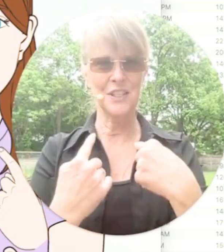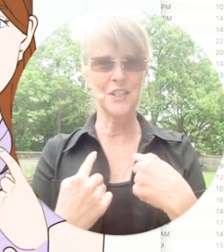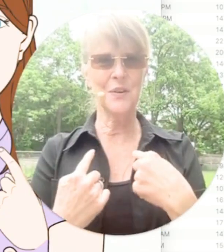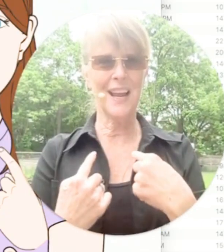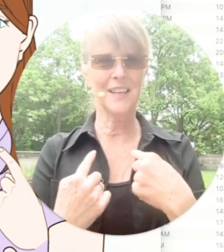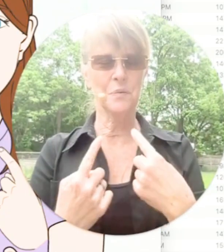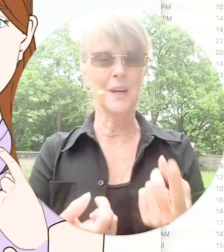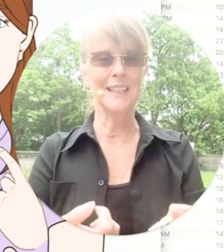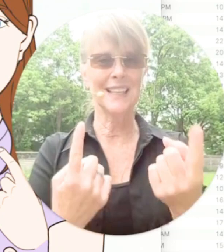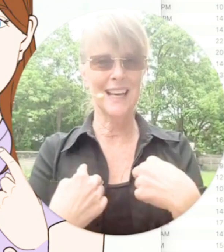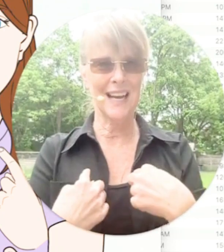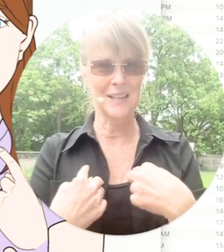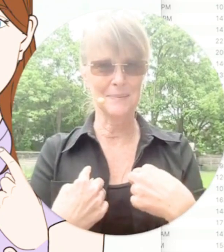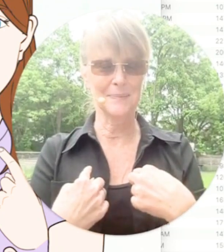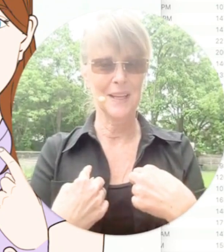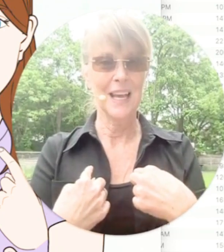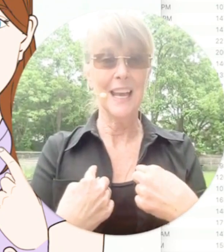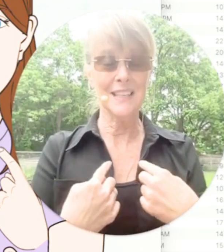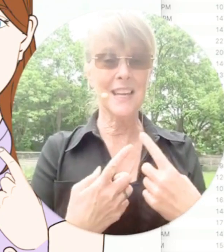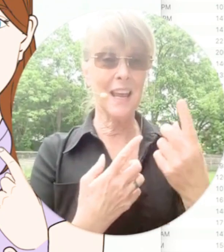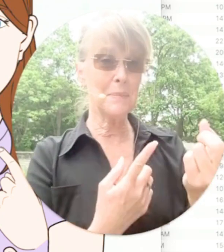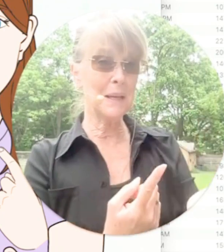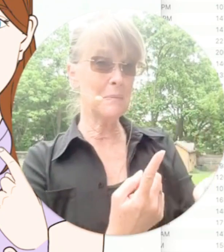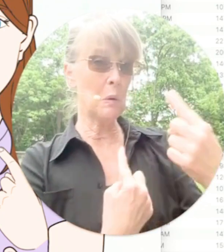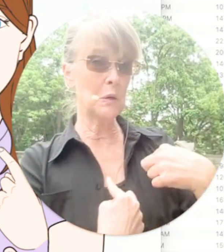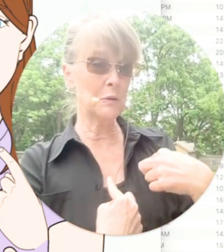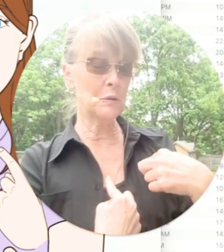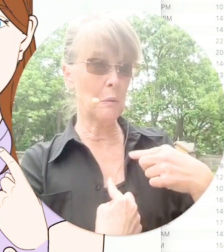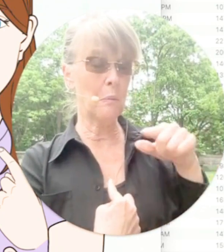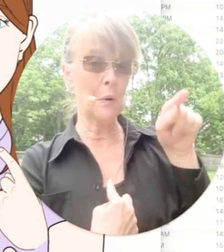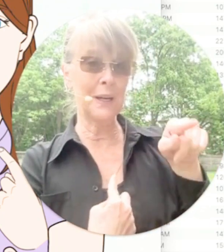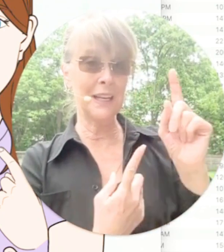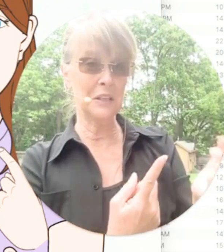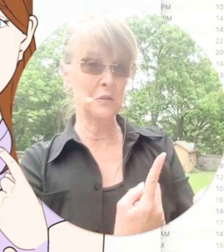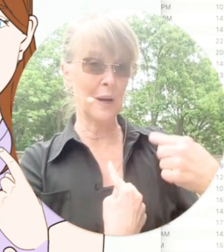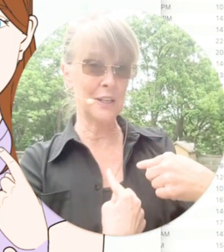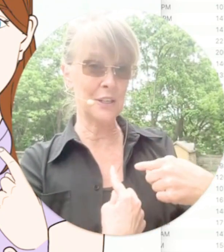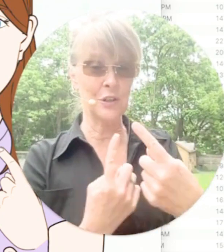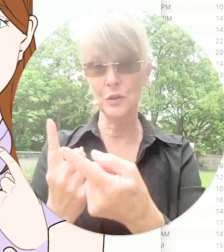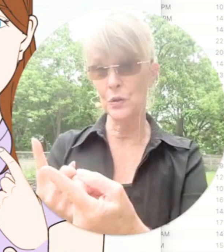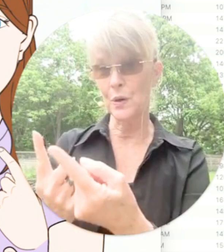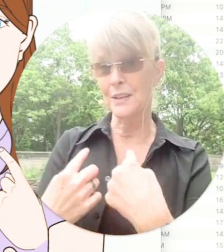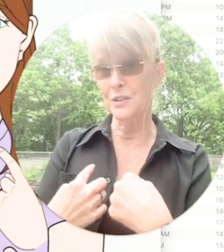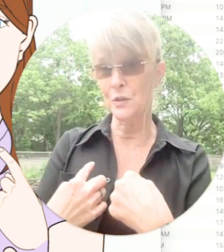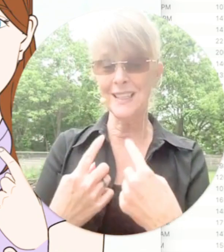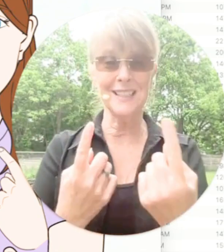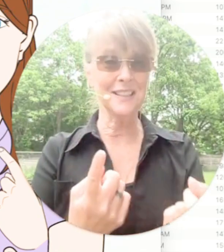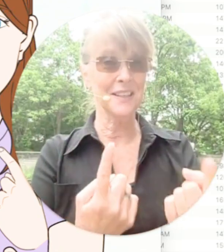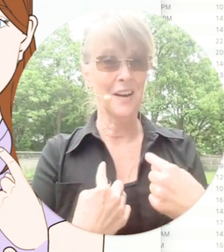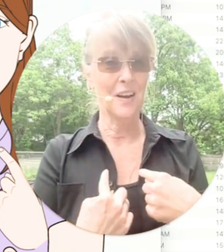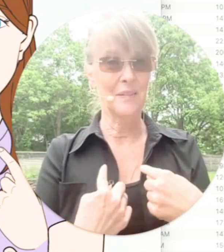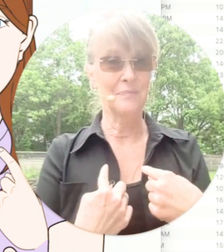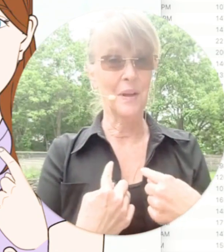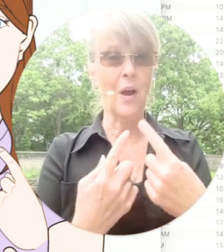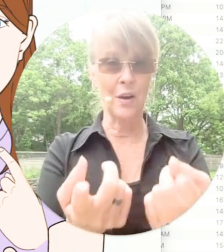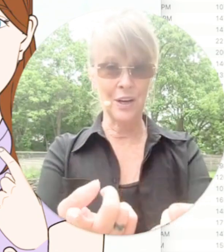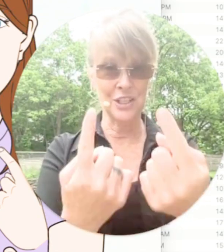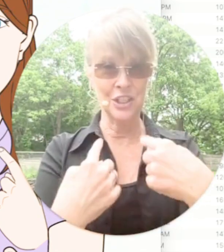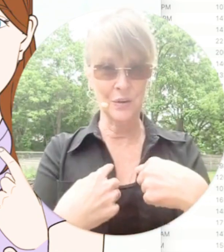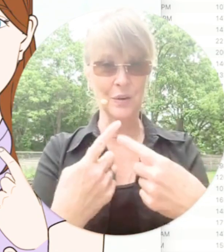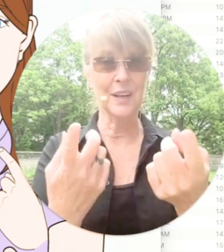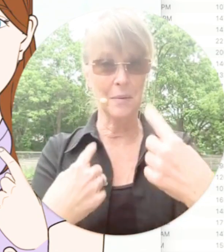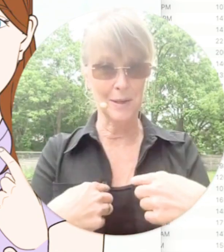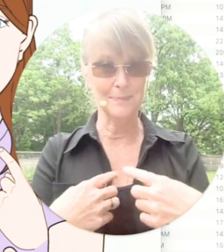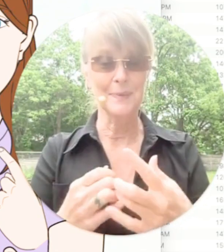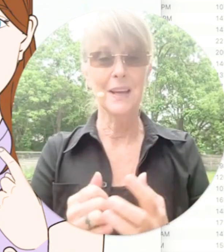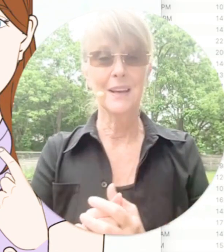Here's the 2-handed one. Come. This can be more pointing directional to a student or in